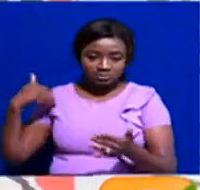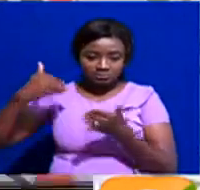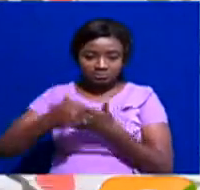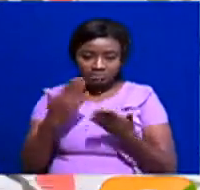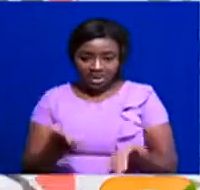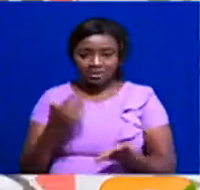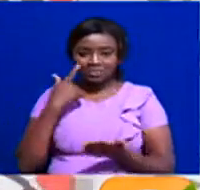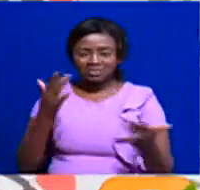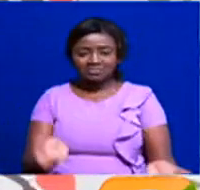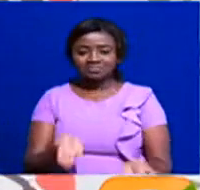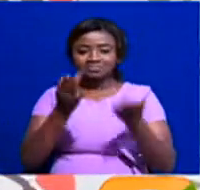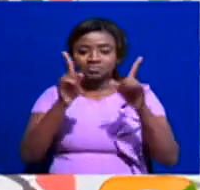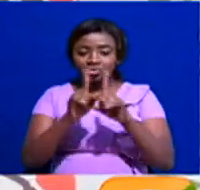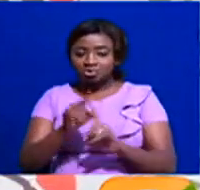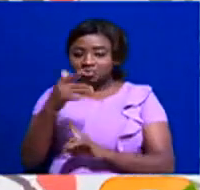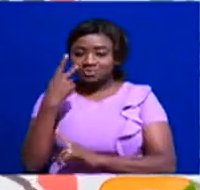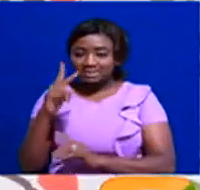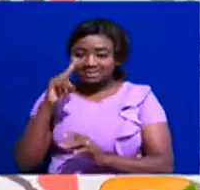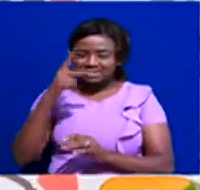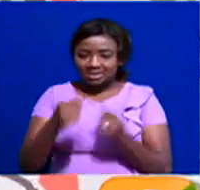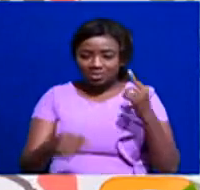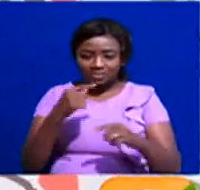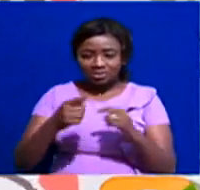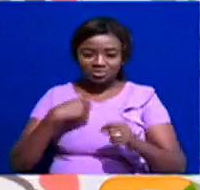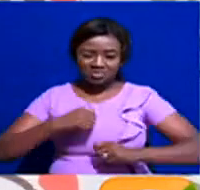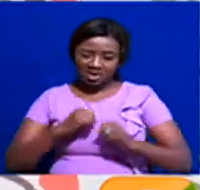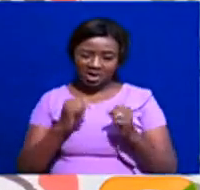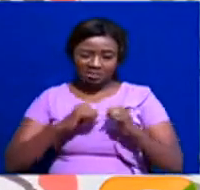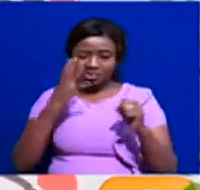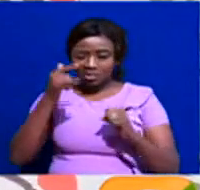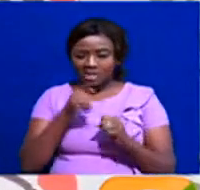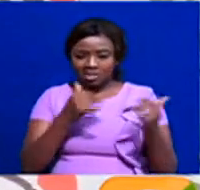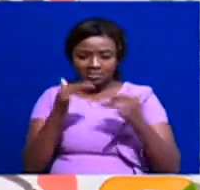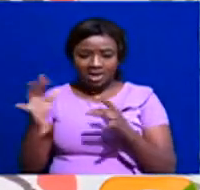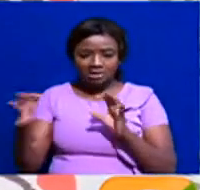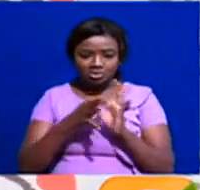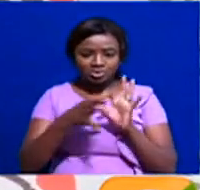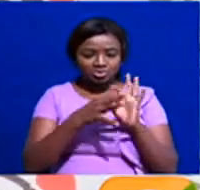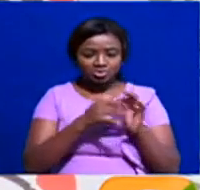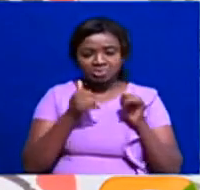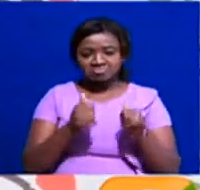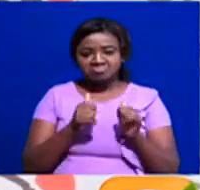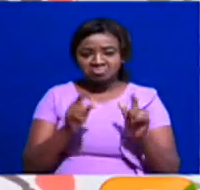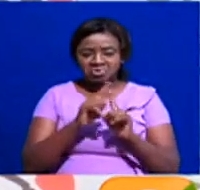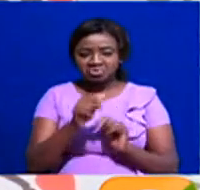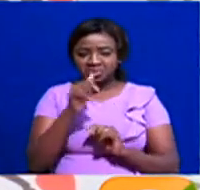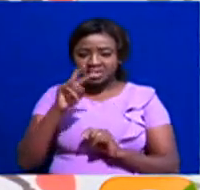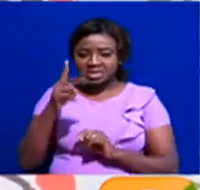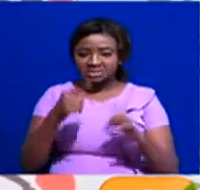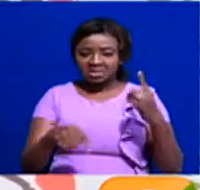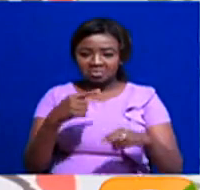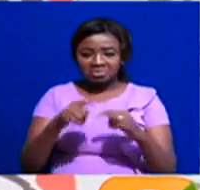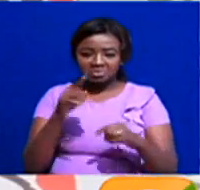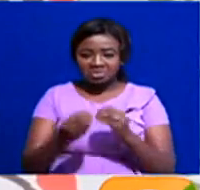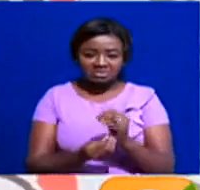second leg, we did very well. And I'm happy about the players who came in. And those who joined in the second leg, I think we're